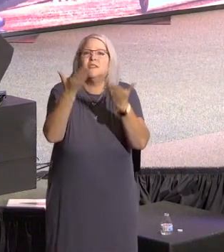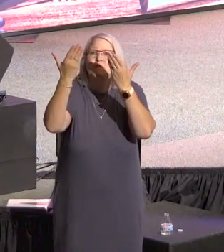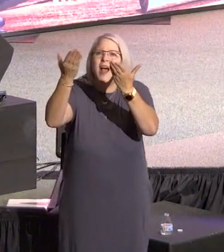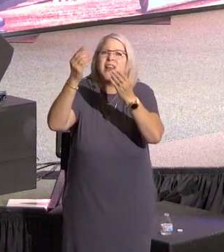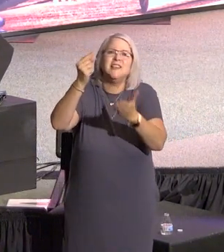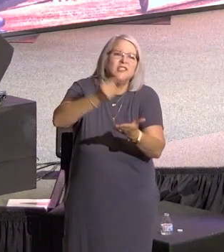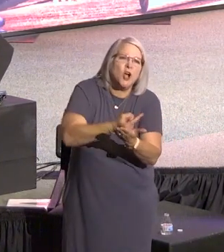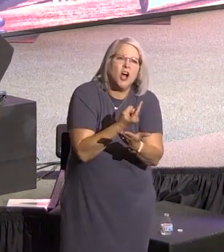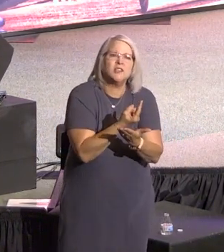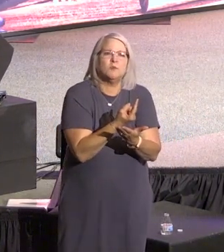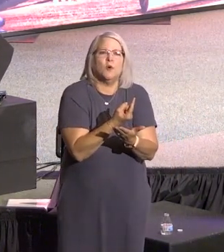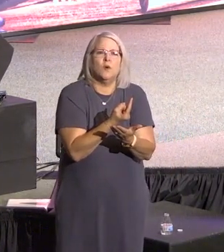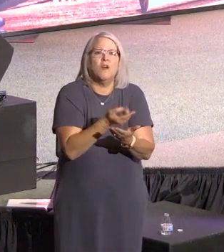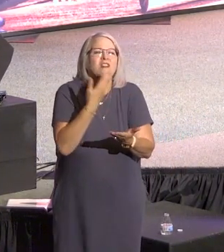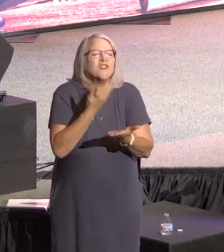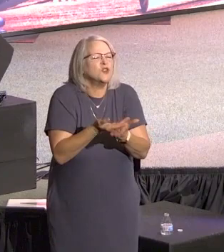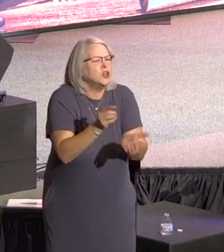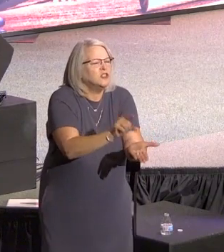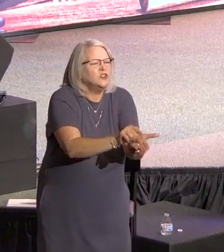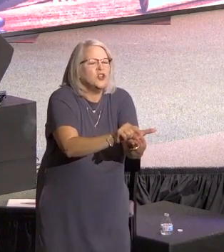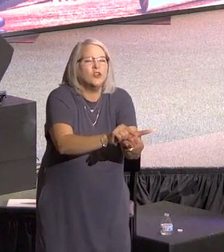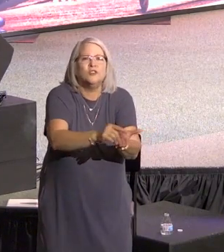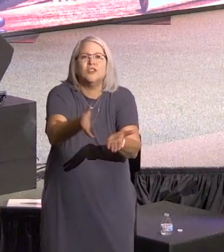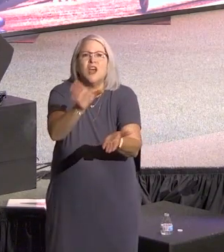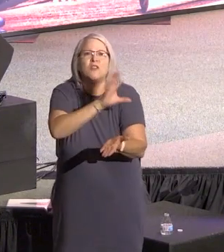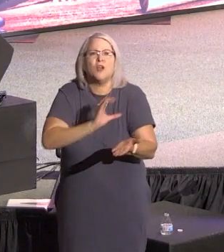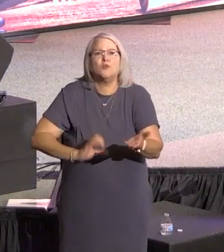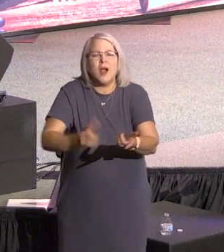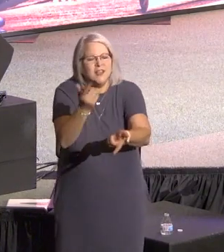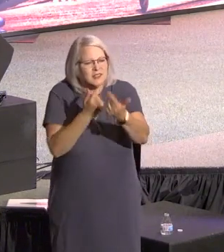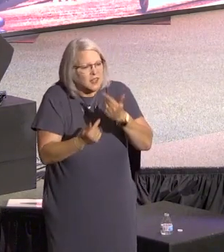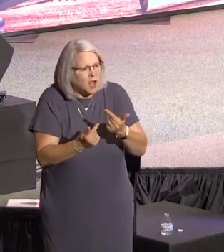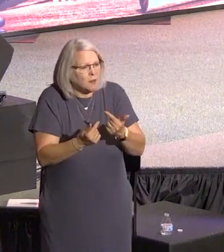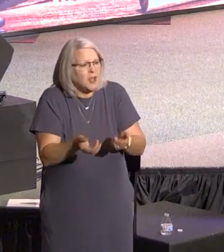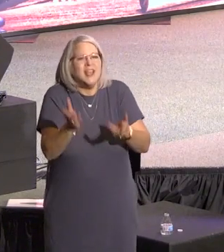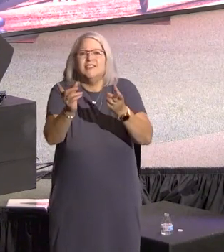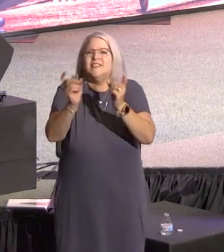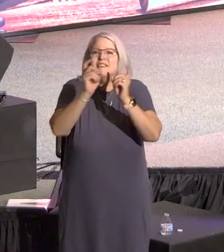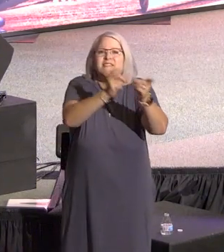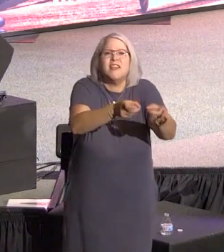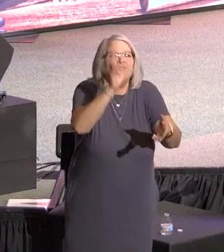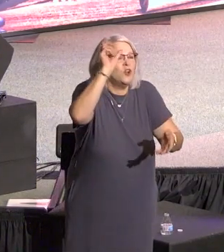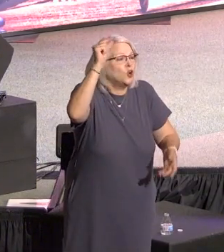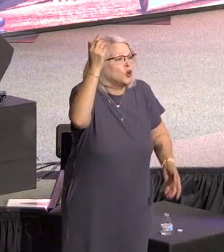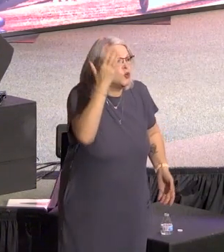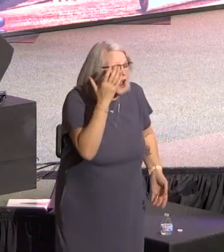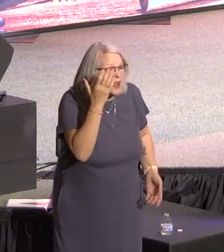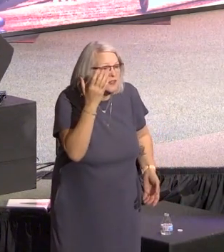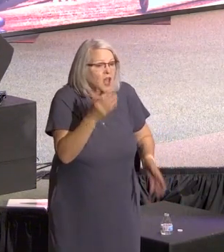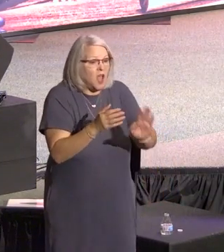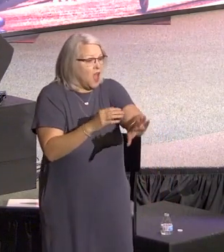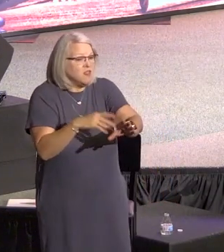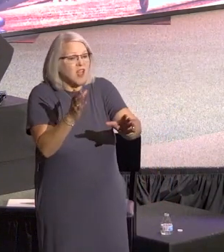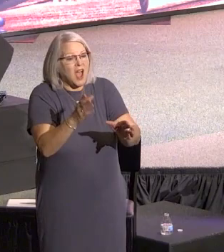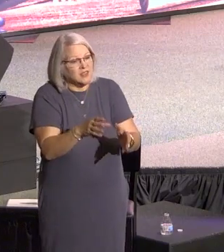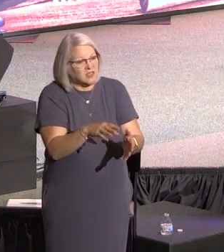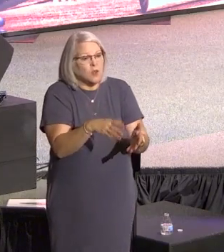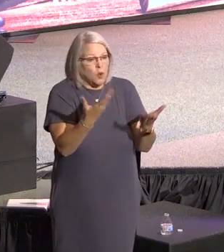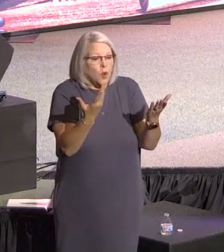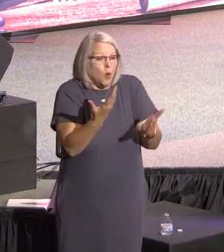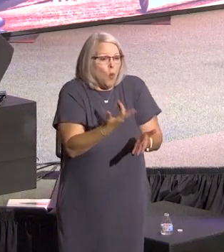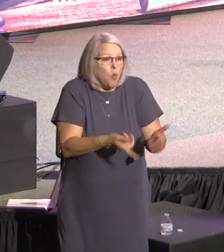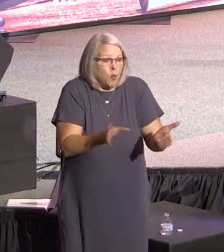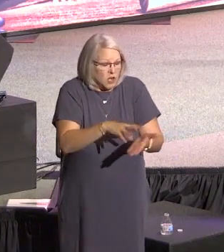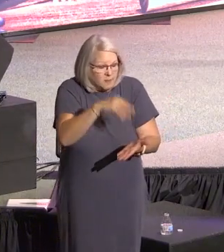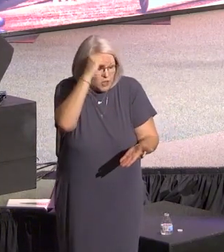gospel. The good news that Christ came to extend grace to us. What I want to talk to you about this morning. And